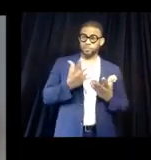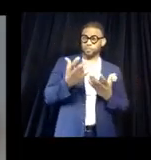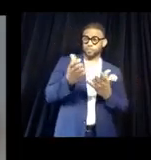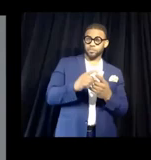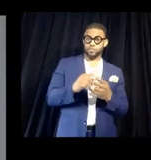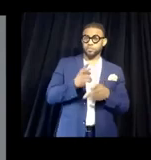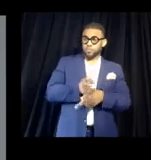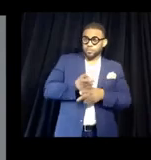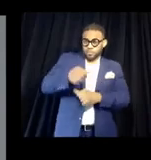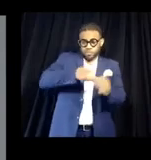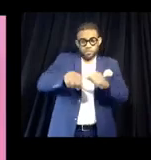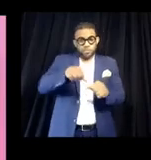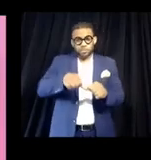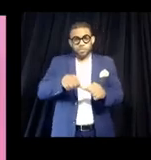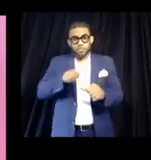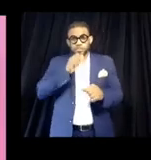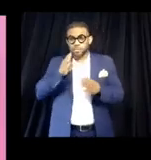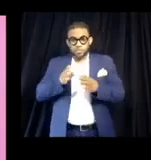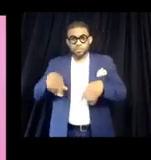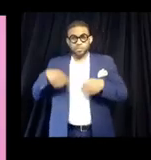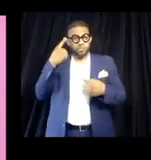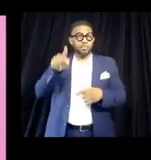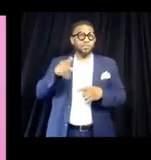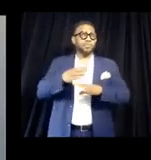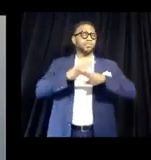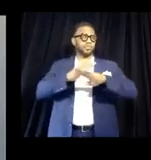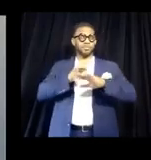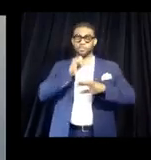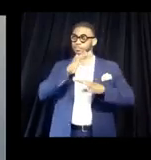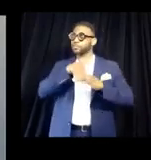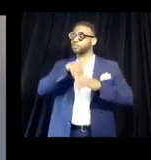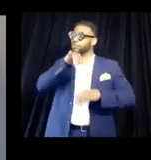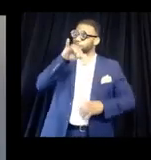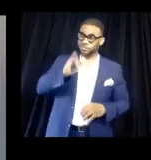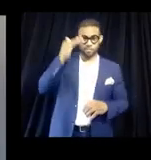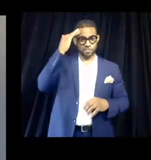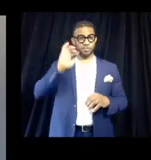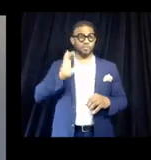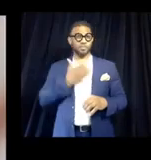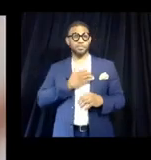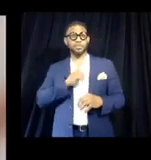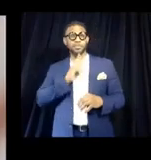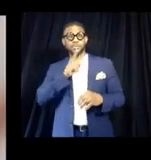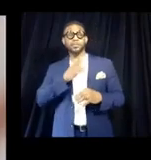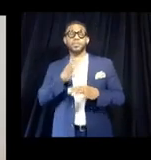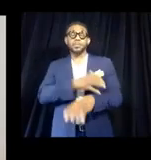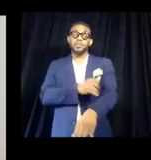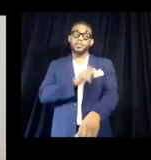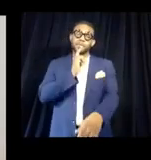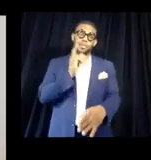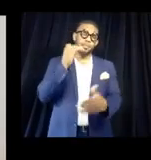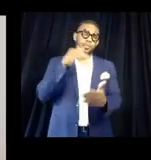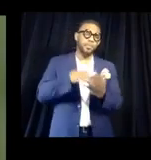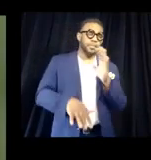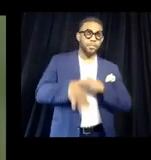and desire to nurture each other is not pathological, but redemptive. And it is within that knowledge that our real power